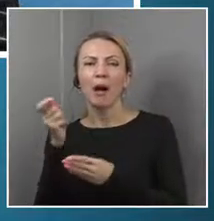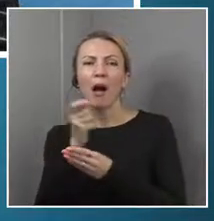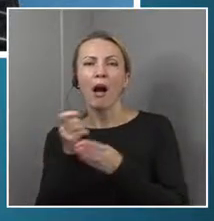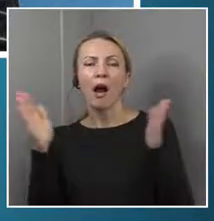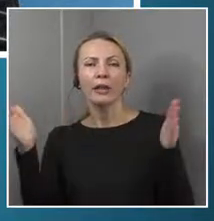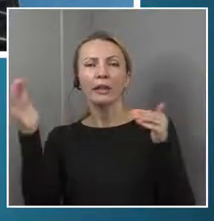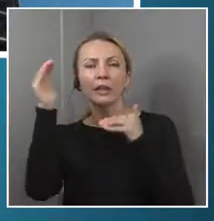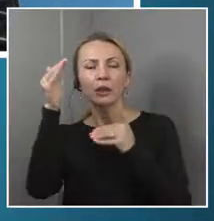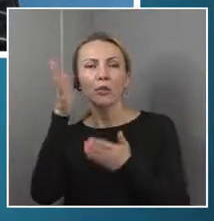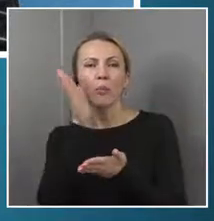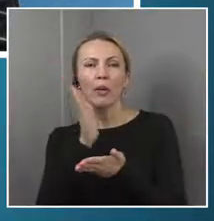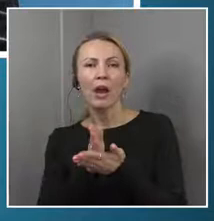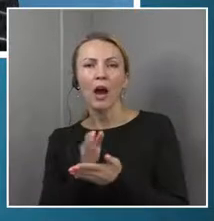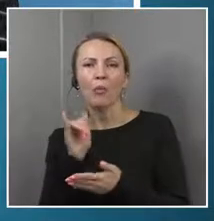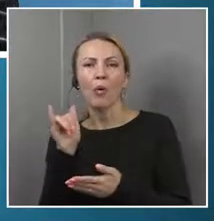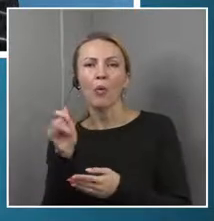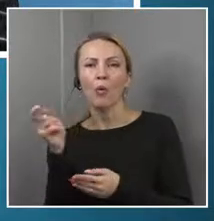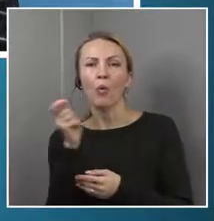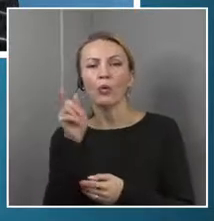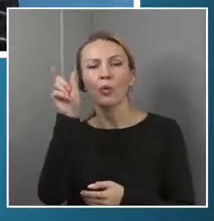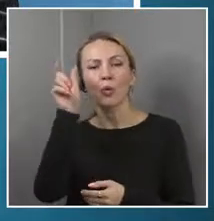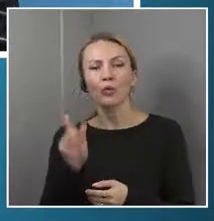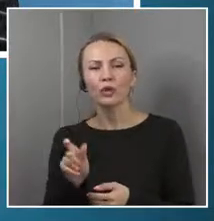contemporary art scene in Russia?